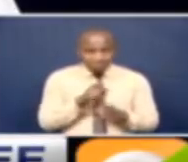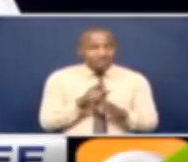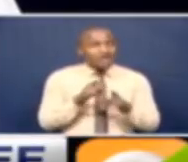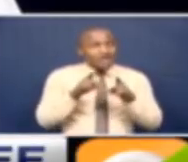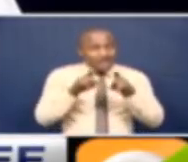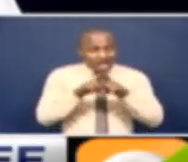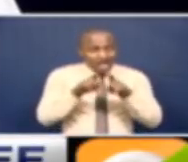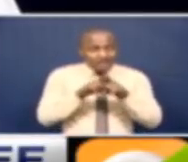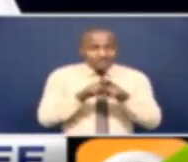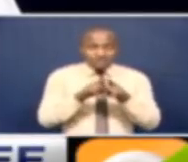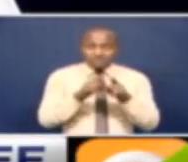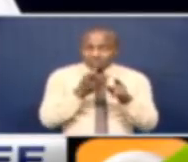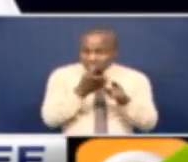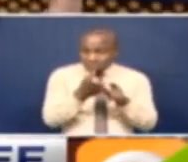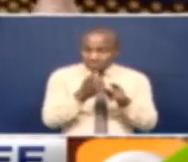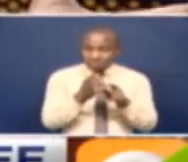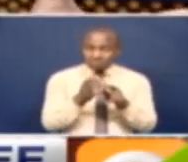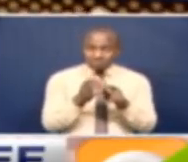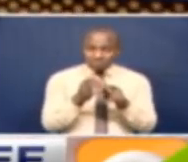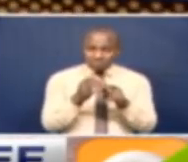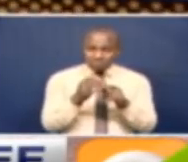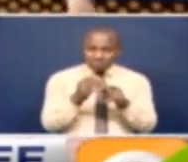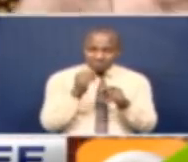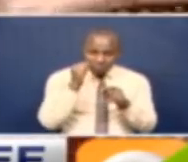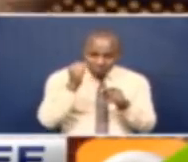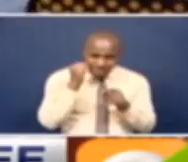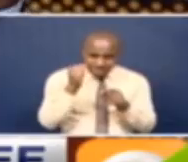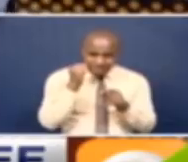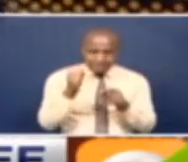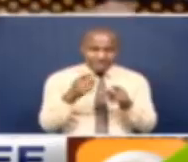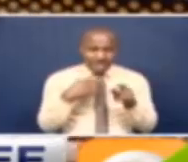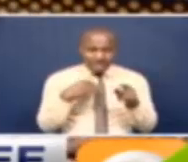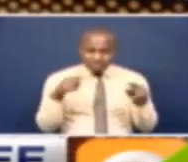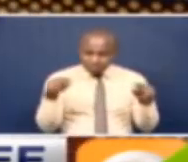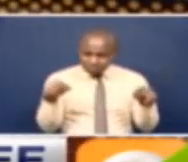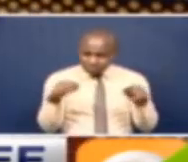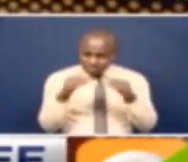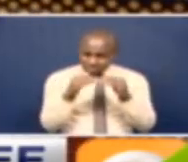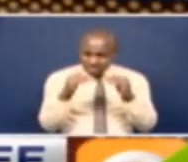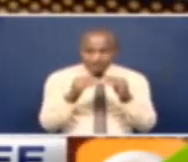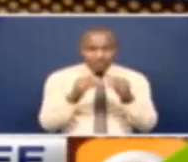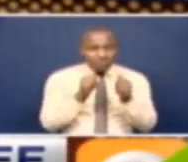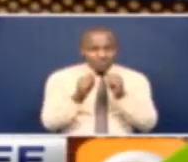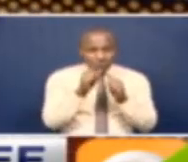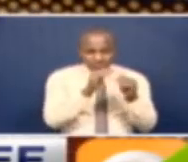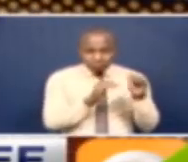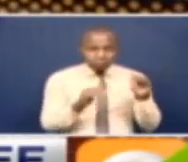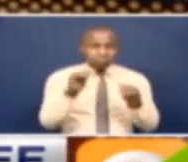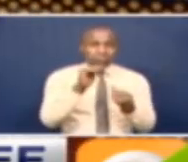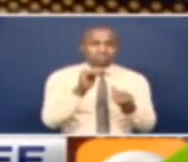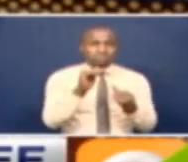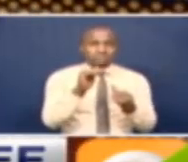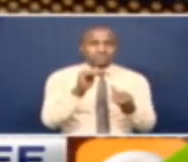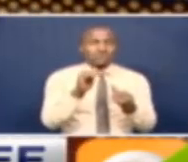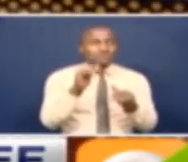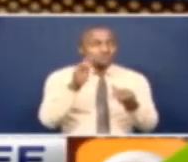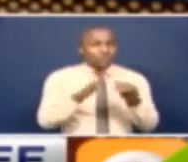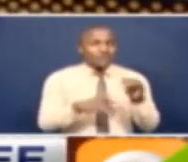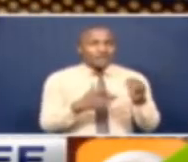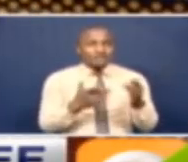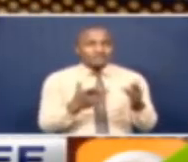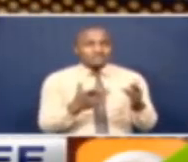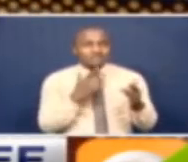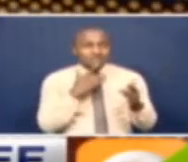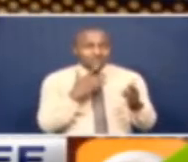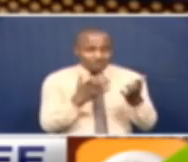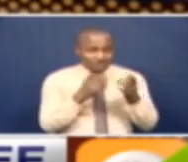as per our construct of politics and democratic competition, will emerge at the top. Okay. So you can't constantly be putting us on this cycle that you need